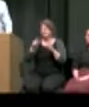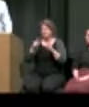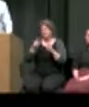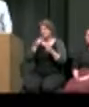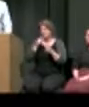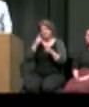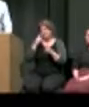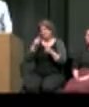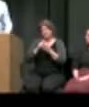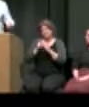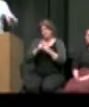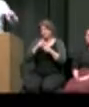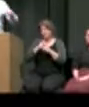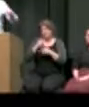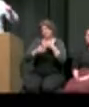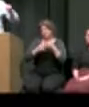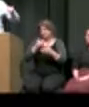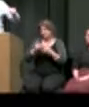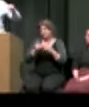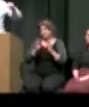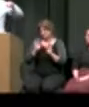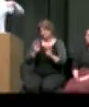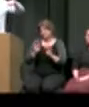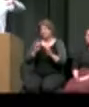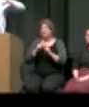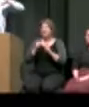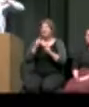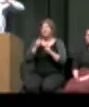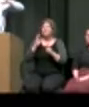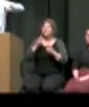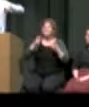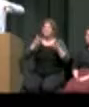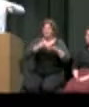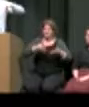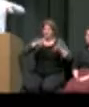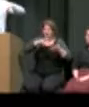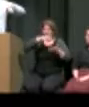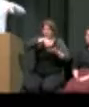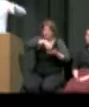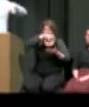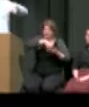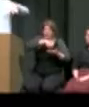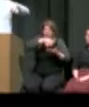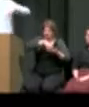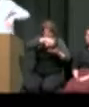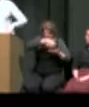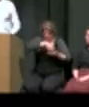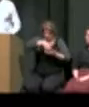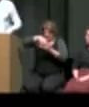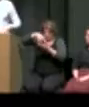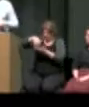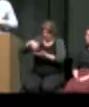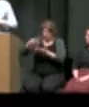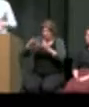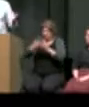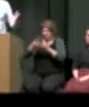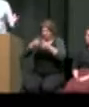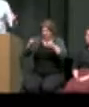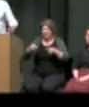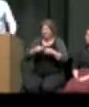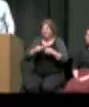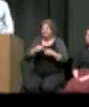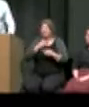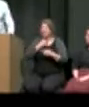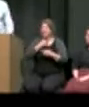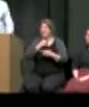in production, which is good. We noticed when we had a bigger bucket on and just dropping all that debris onto our dredge screen, it would just clog